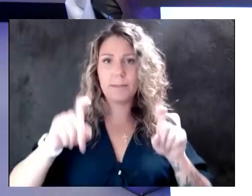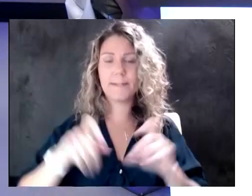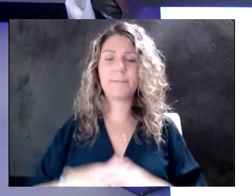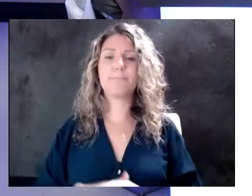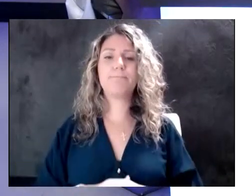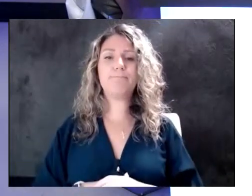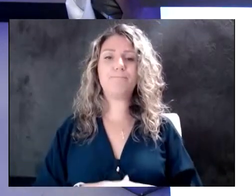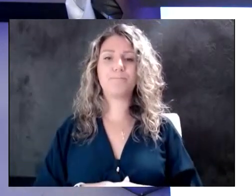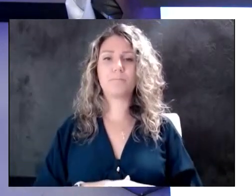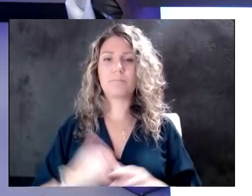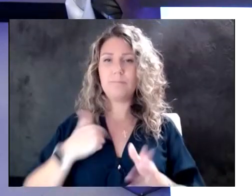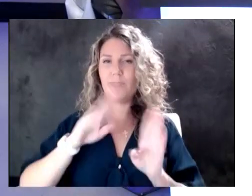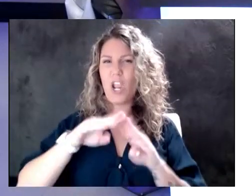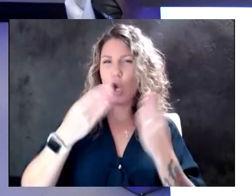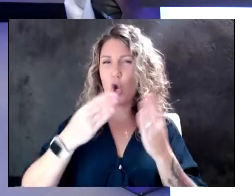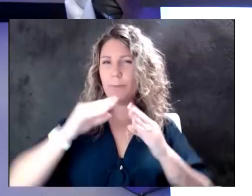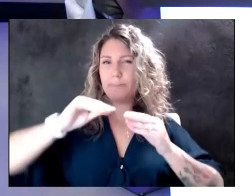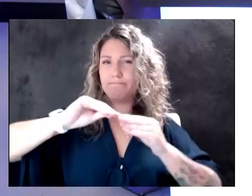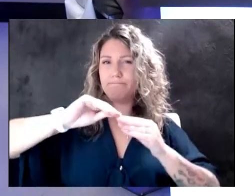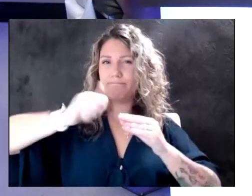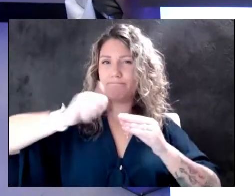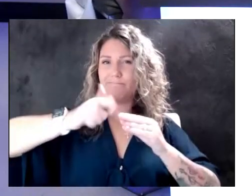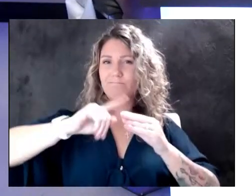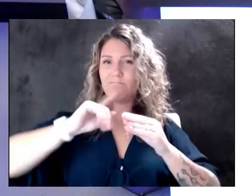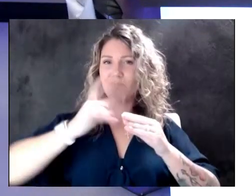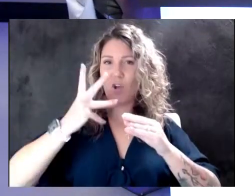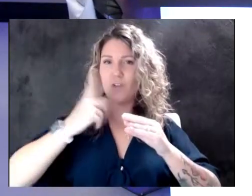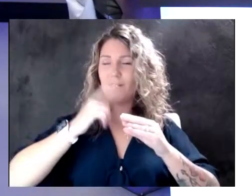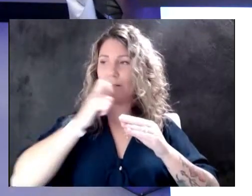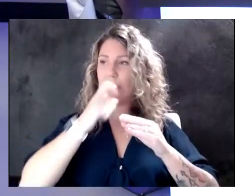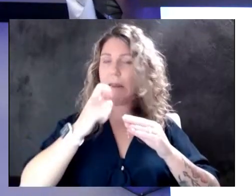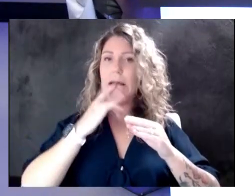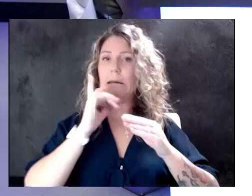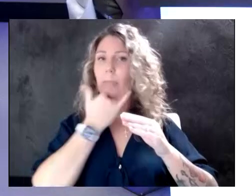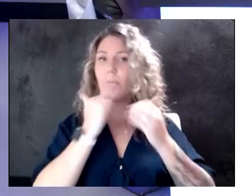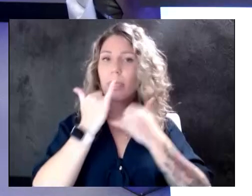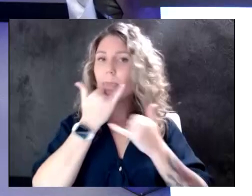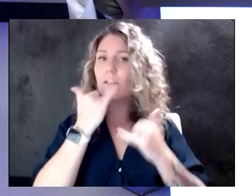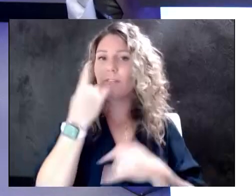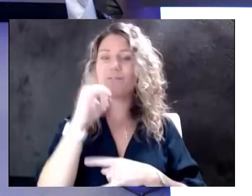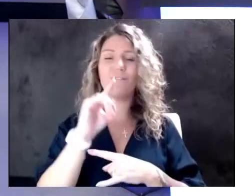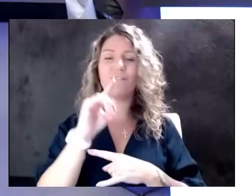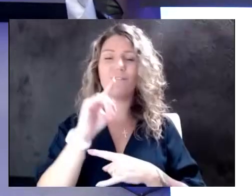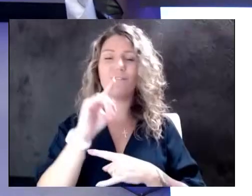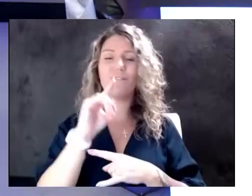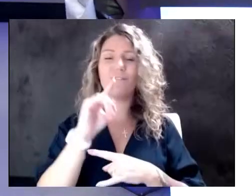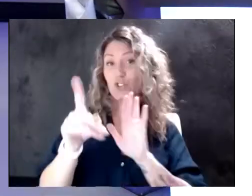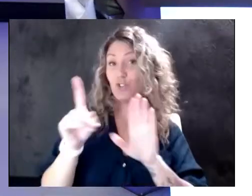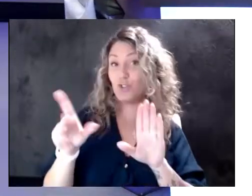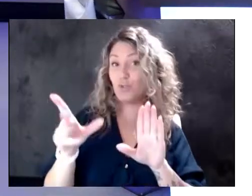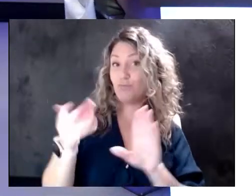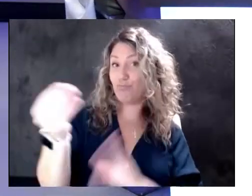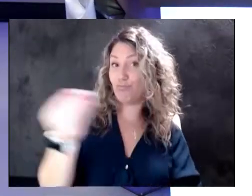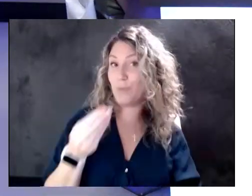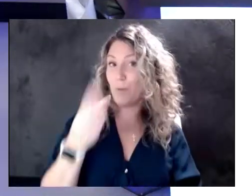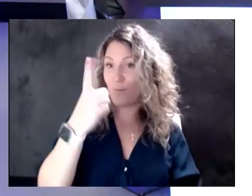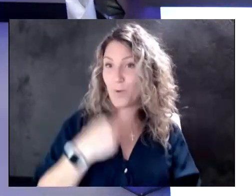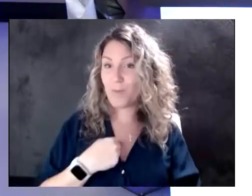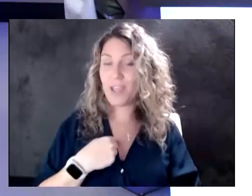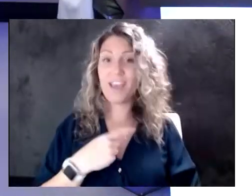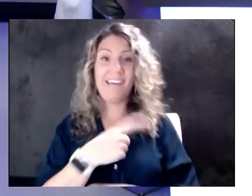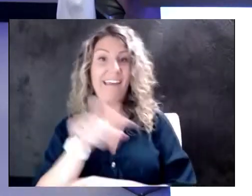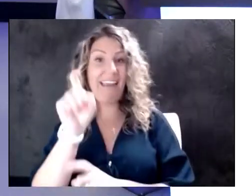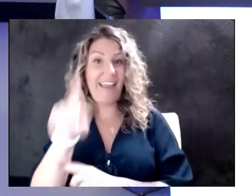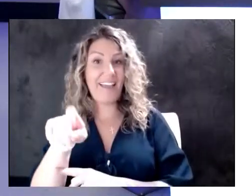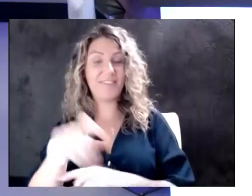this already so that I didn't have to fumble with like stickers. And you brought one for me. I did. I brought so two. nice. So we have two. Okay. So let's see what's in